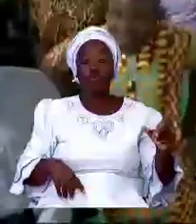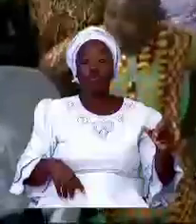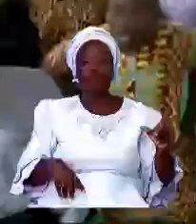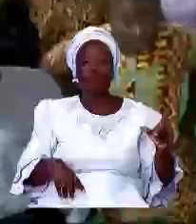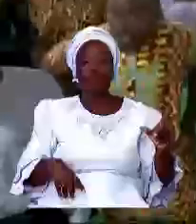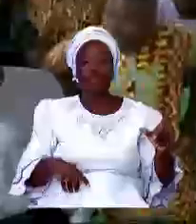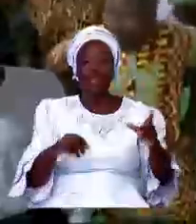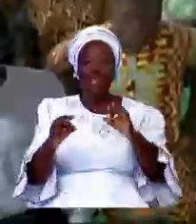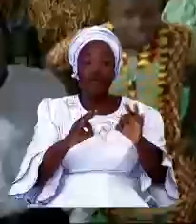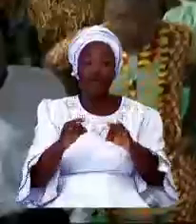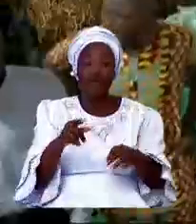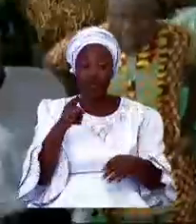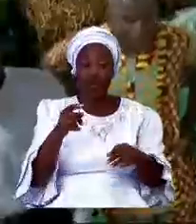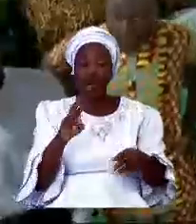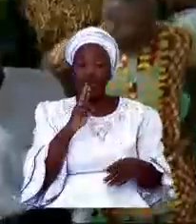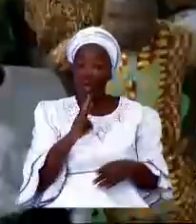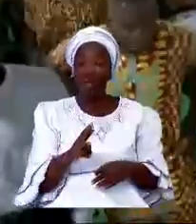I come to the Lord.